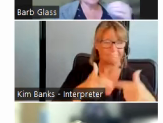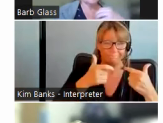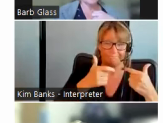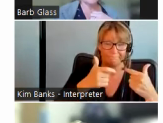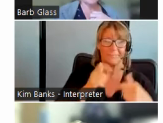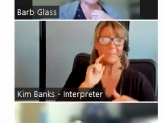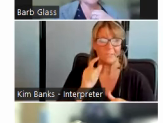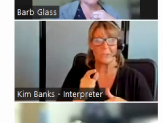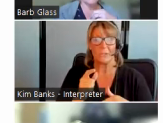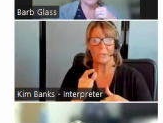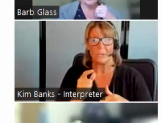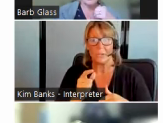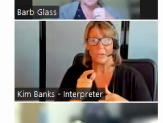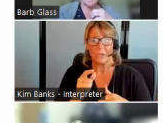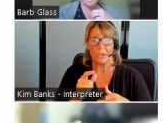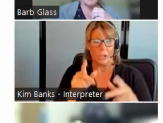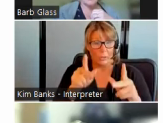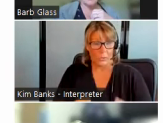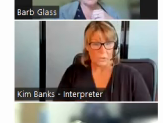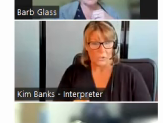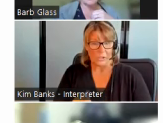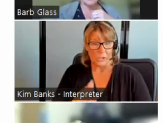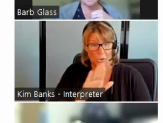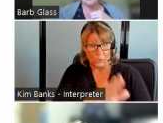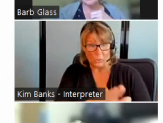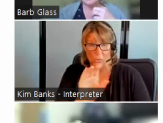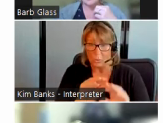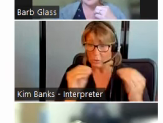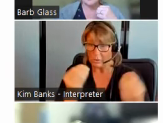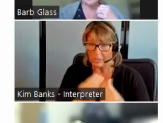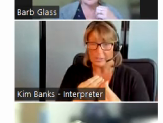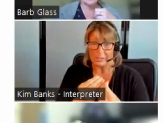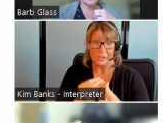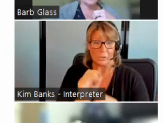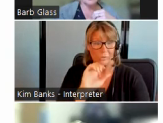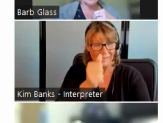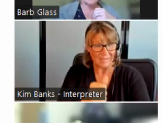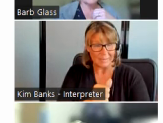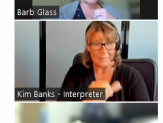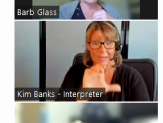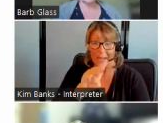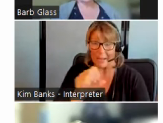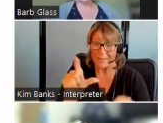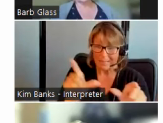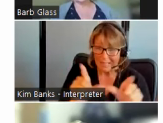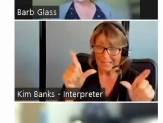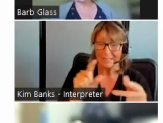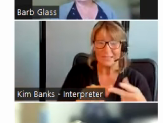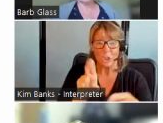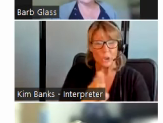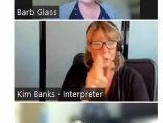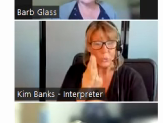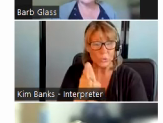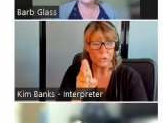person at your organization who's responsible for setting up the CAMS licenses and users also sets up your